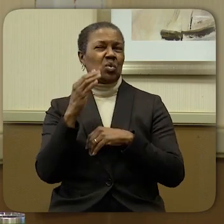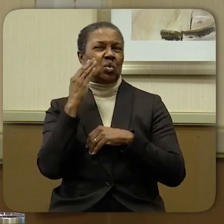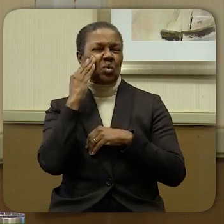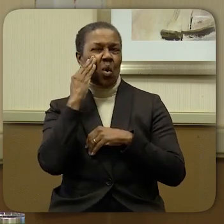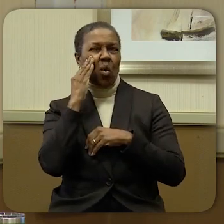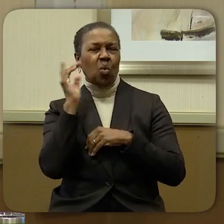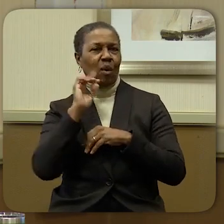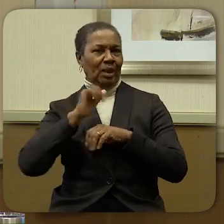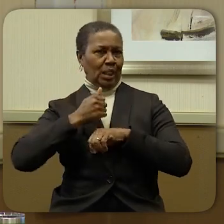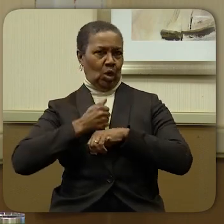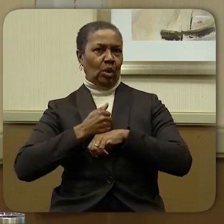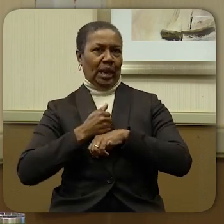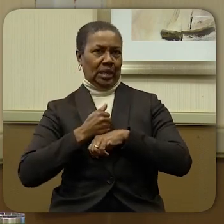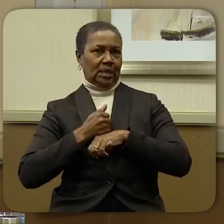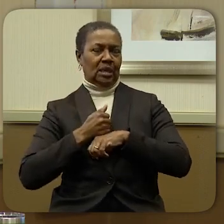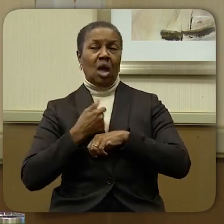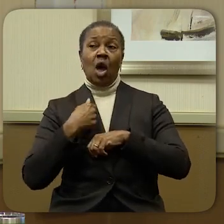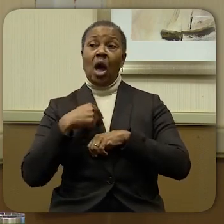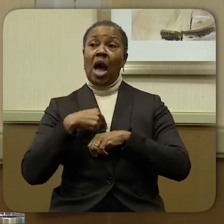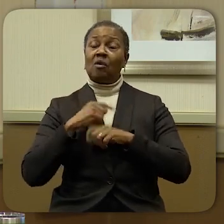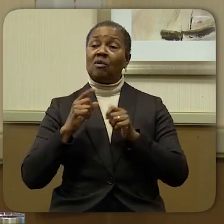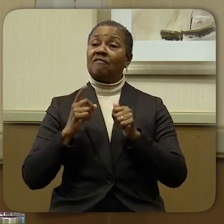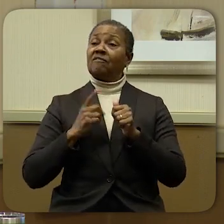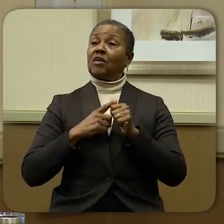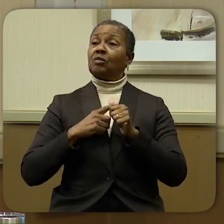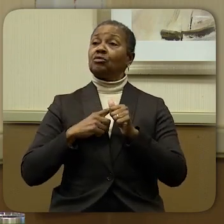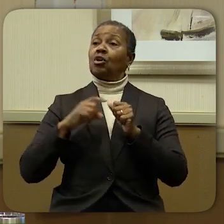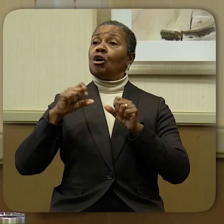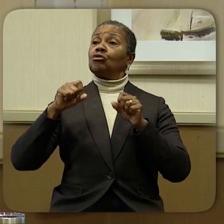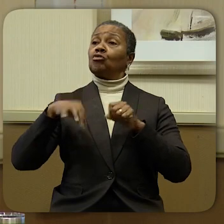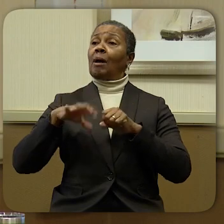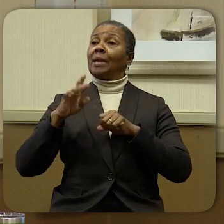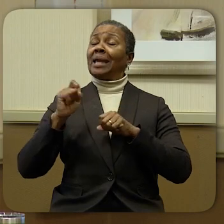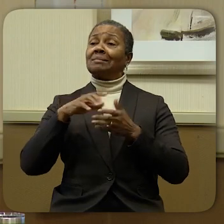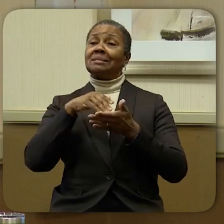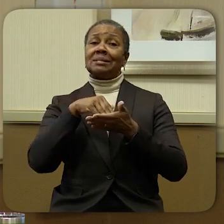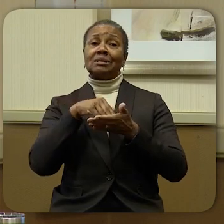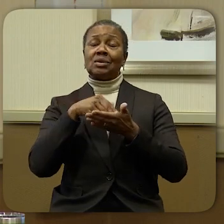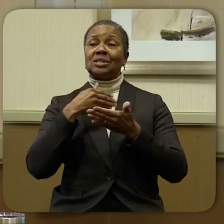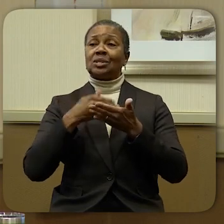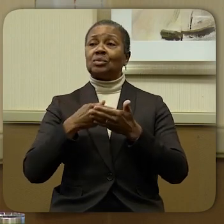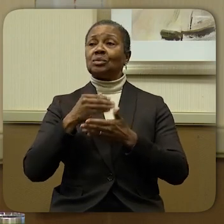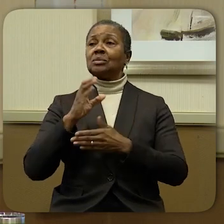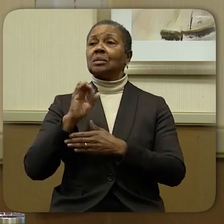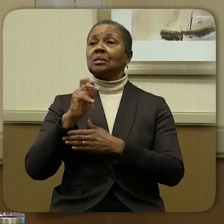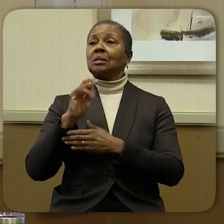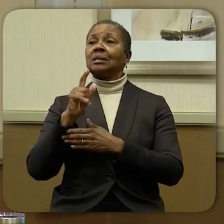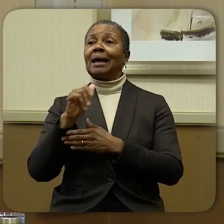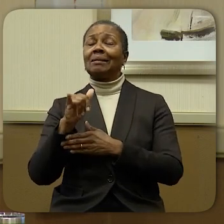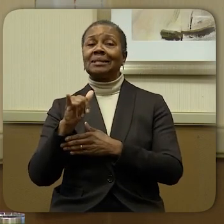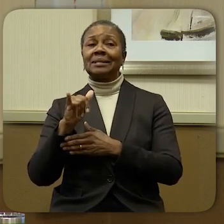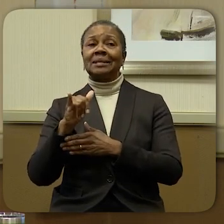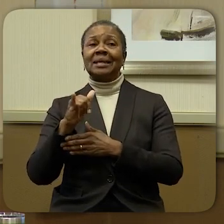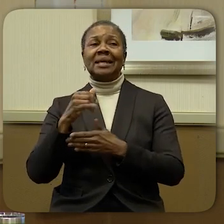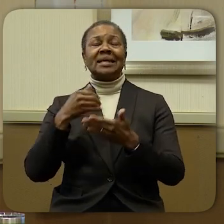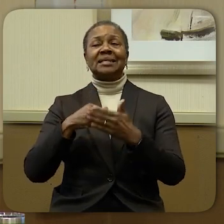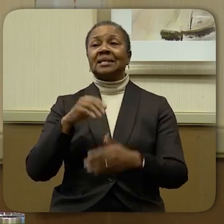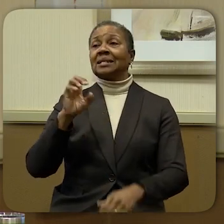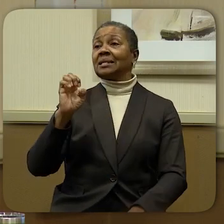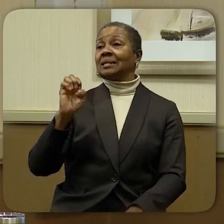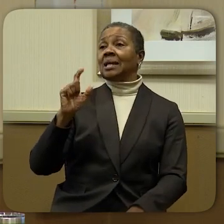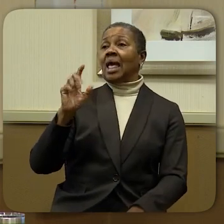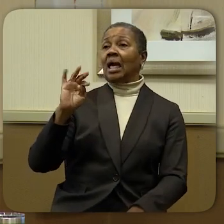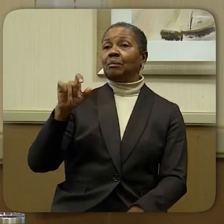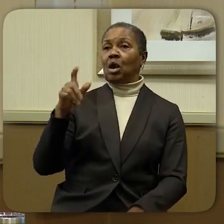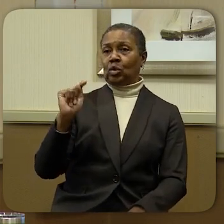where we are, our first drop-in center close to the Cook County line is in Elmhurst, and we take 88 all the